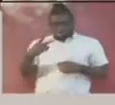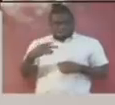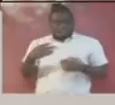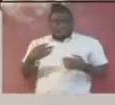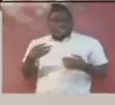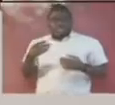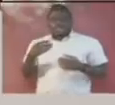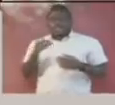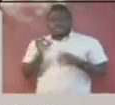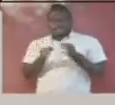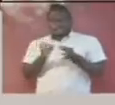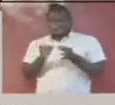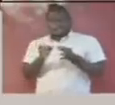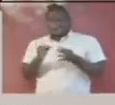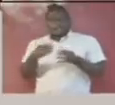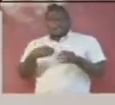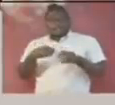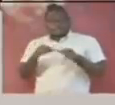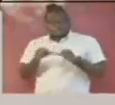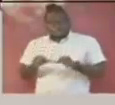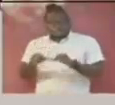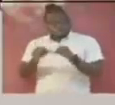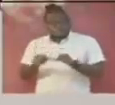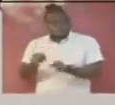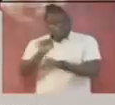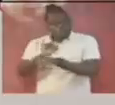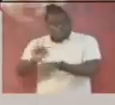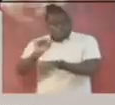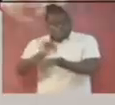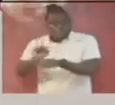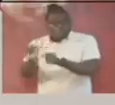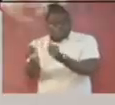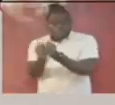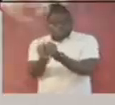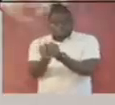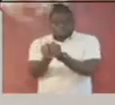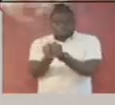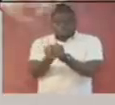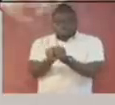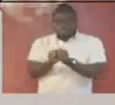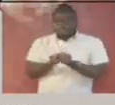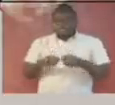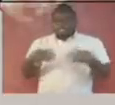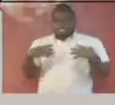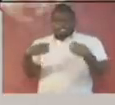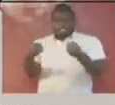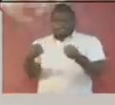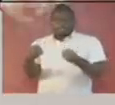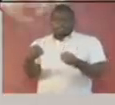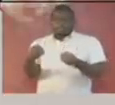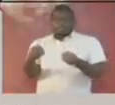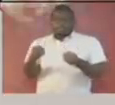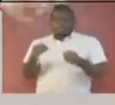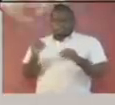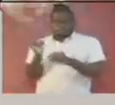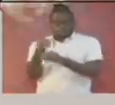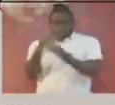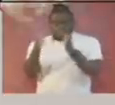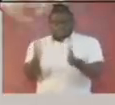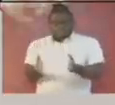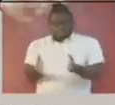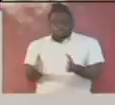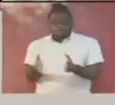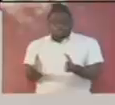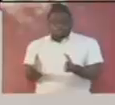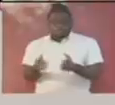that the ministry provide through the regional health authorities. So help is available from a number of